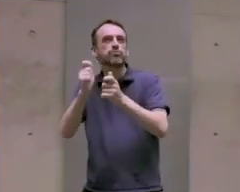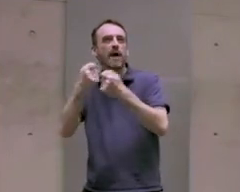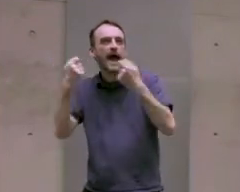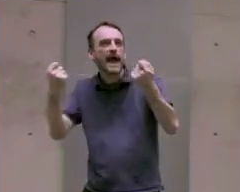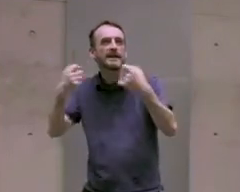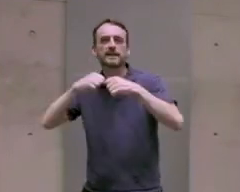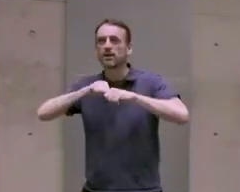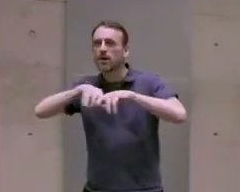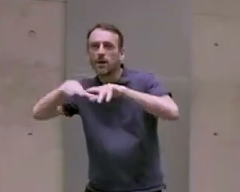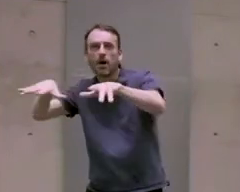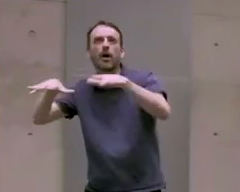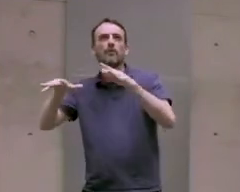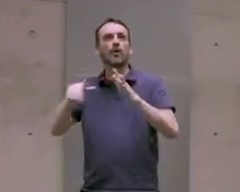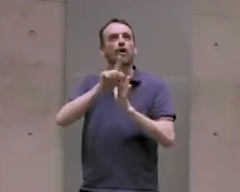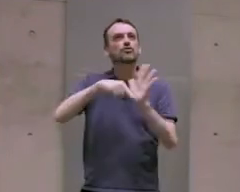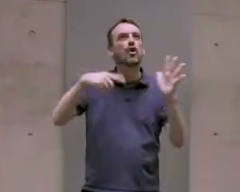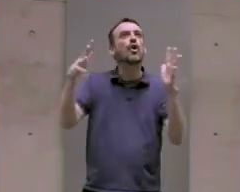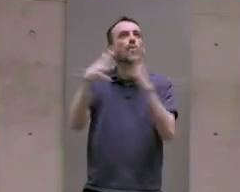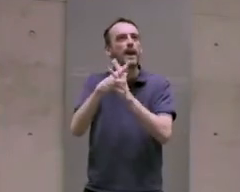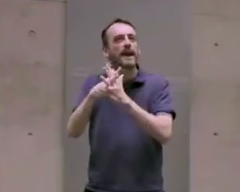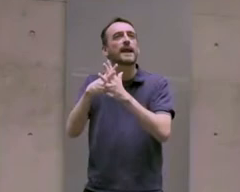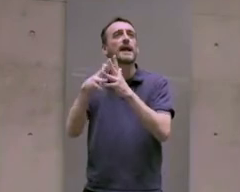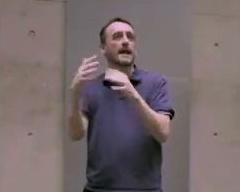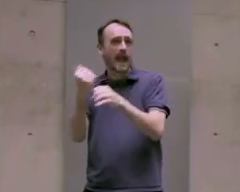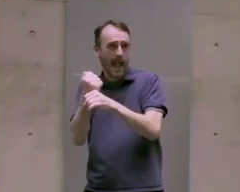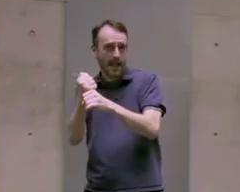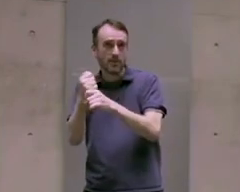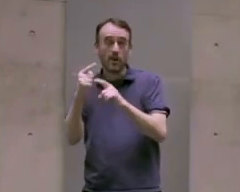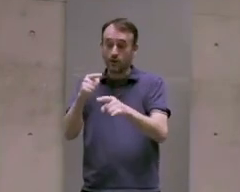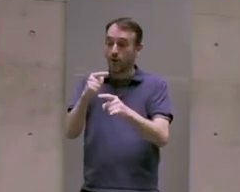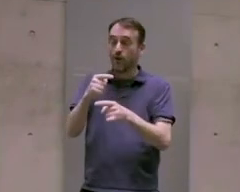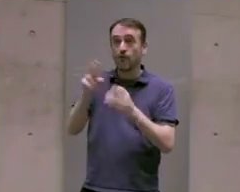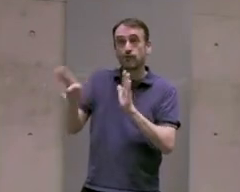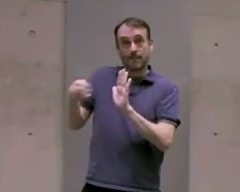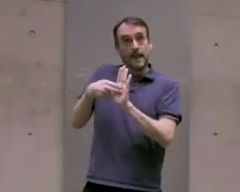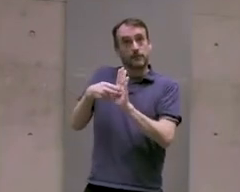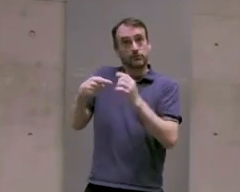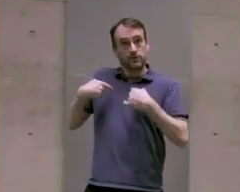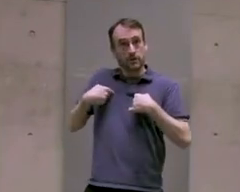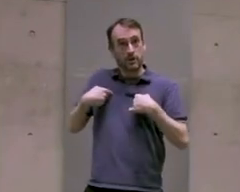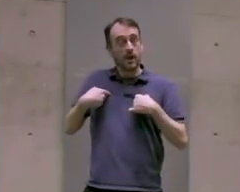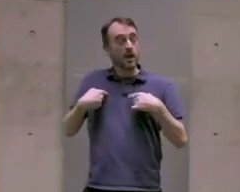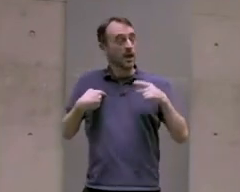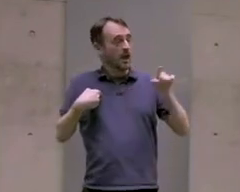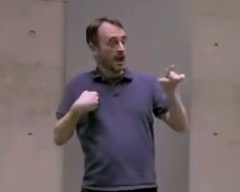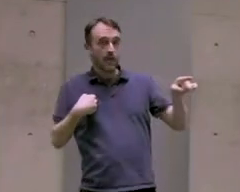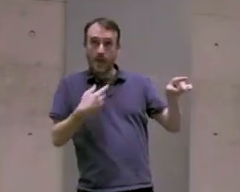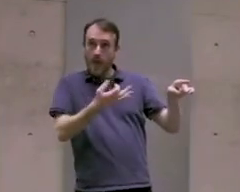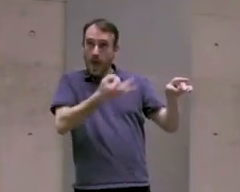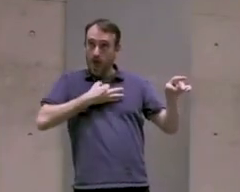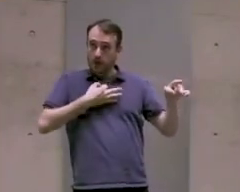built up that kind of reputation, which was really sweet. And again, they asked me, what would you do with